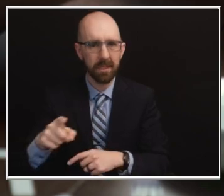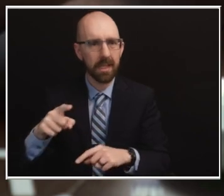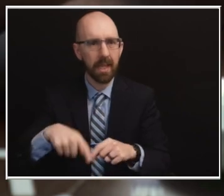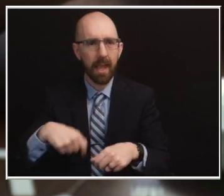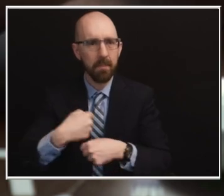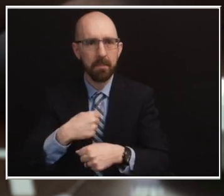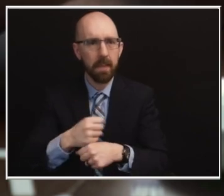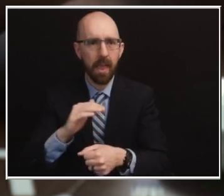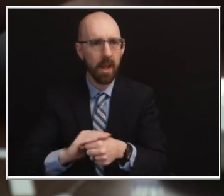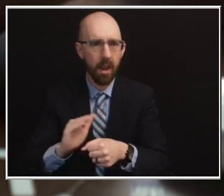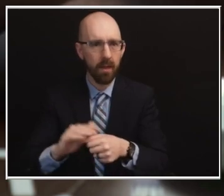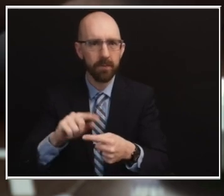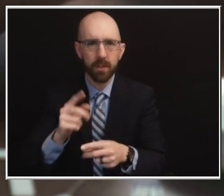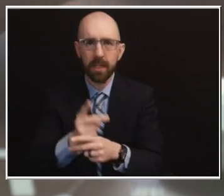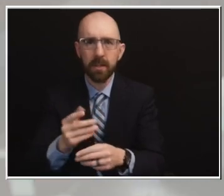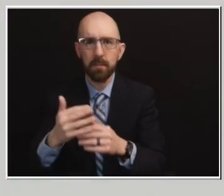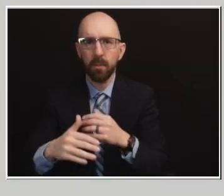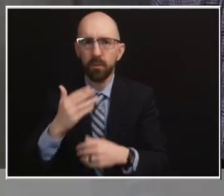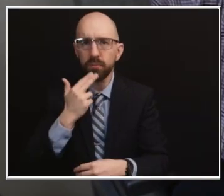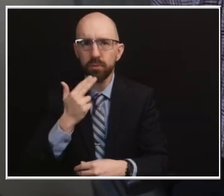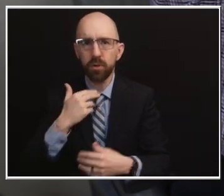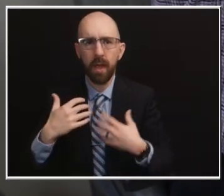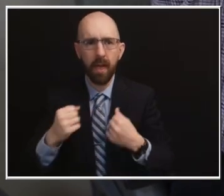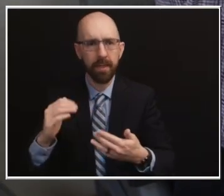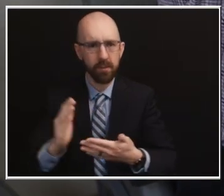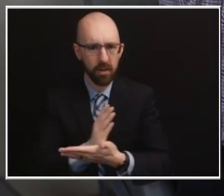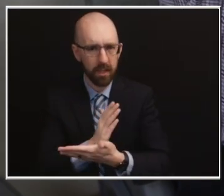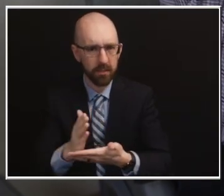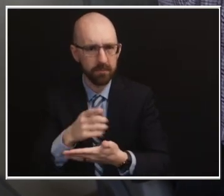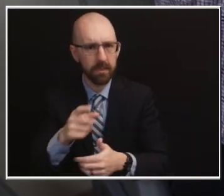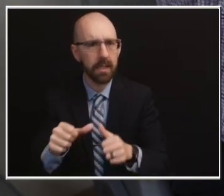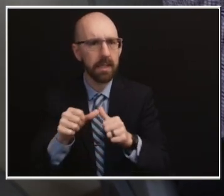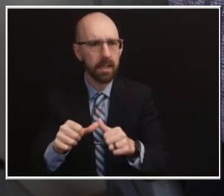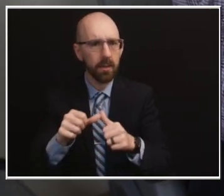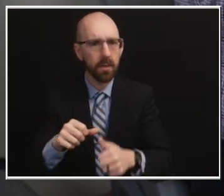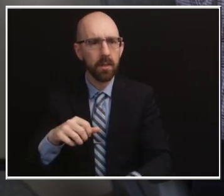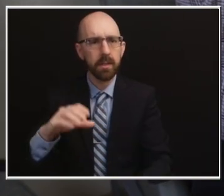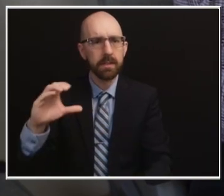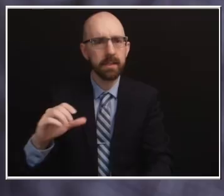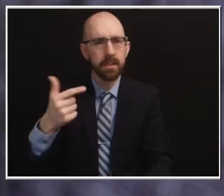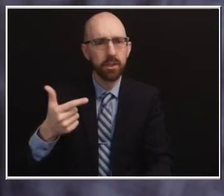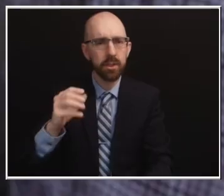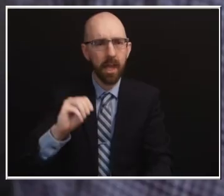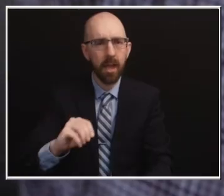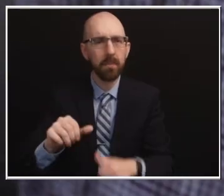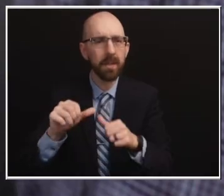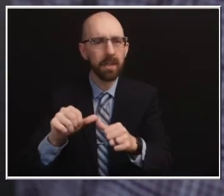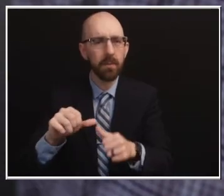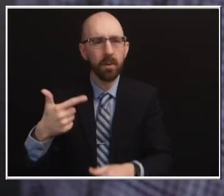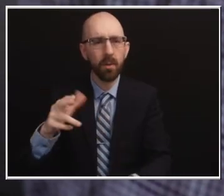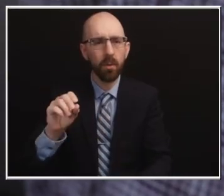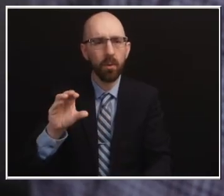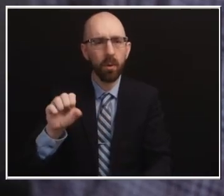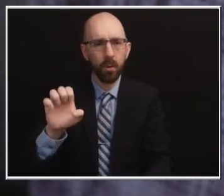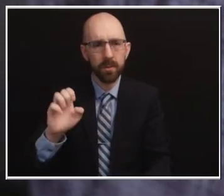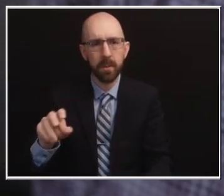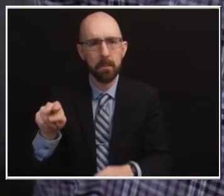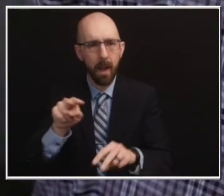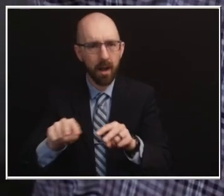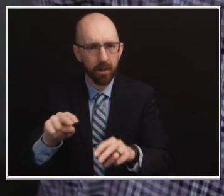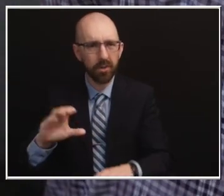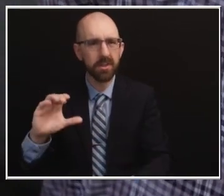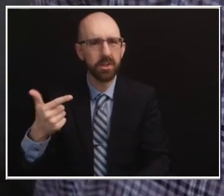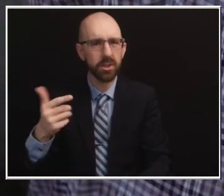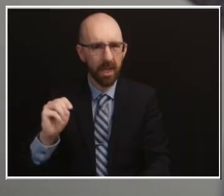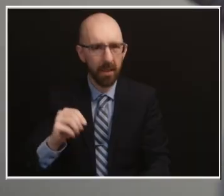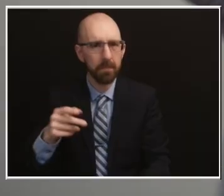range. Continuous glucose monitors, or CGM, have become the standard of care for diabetes management, both type 1 and type